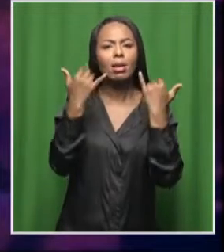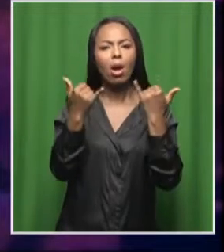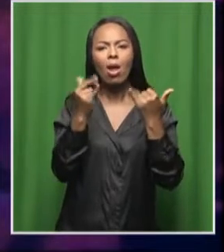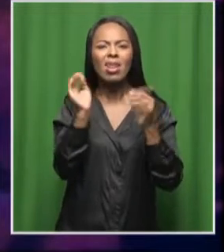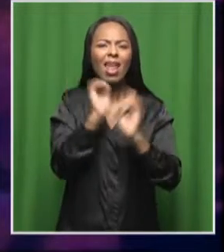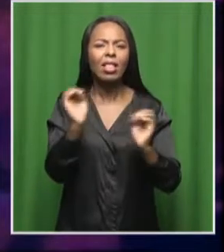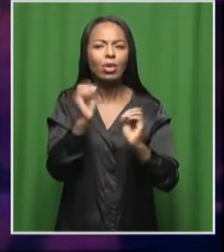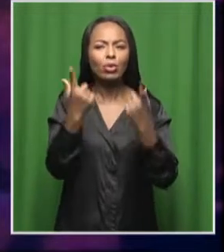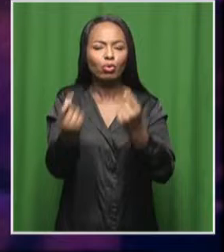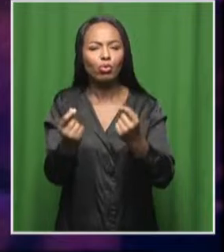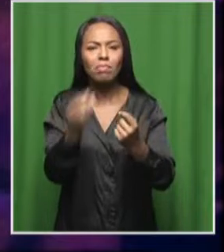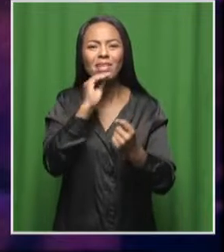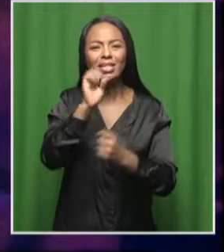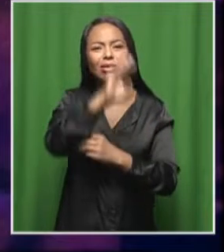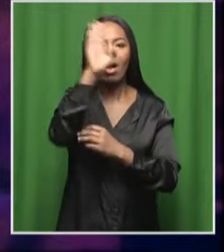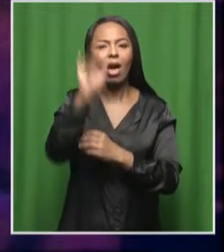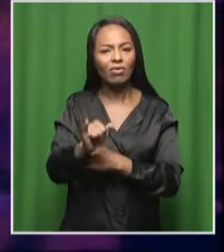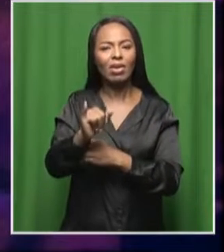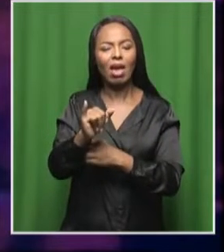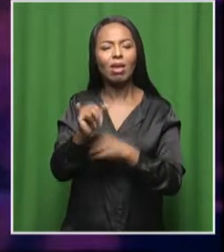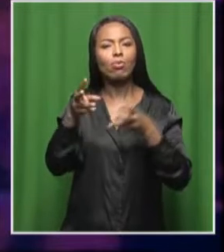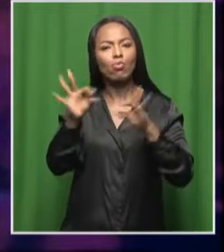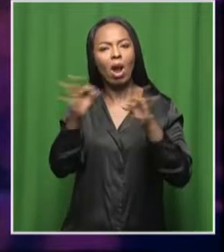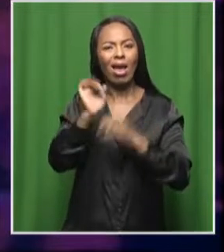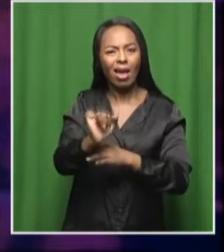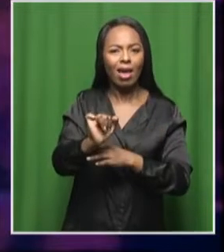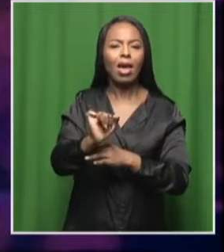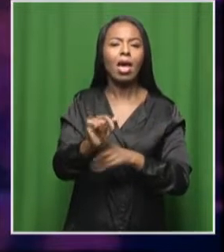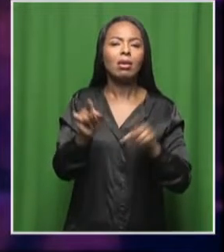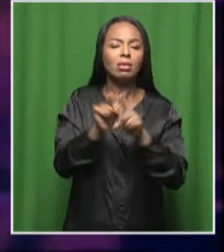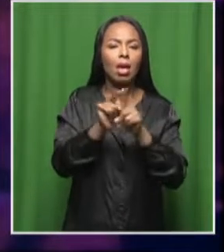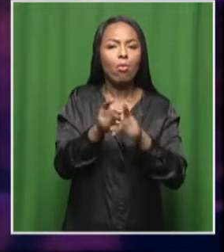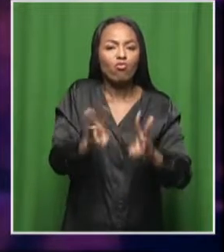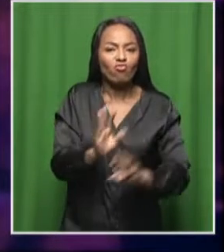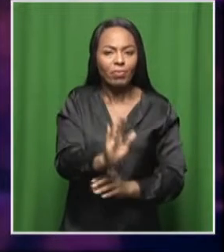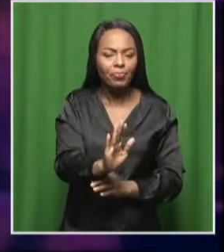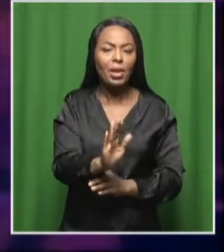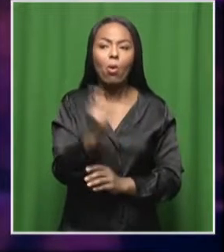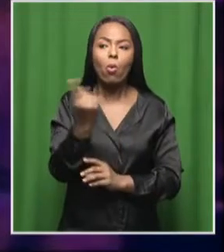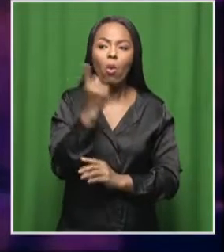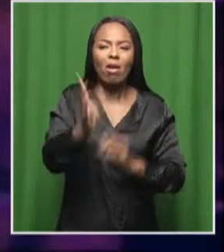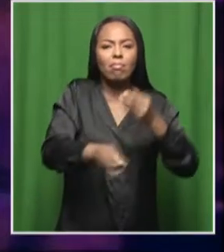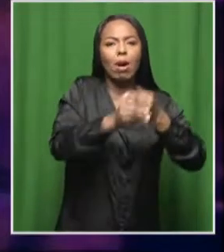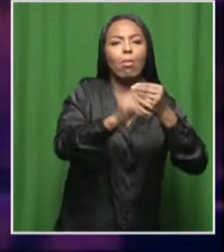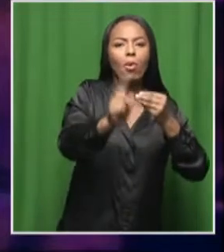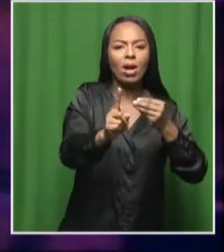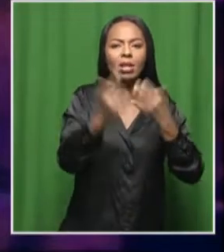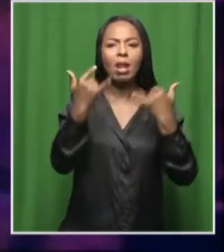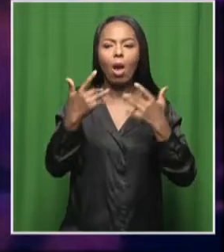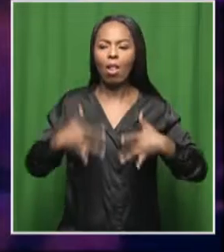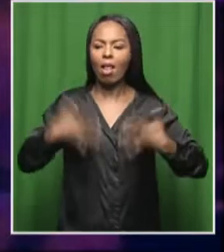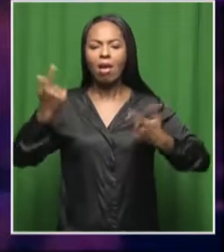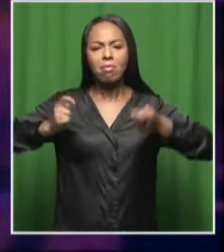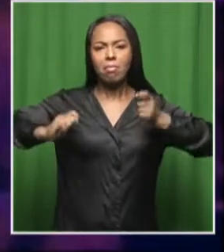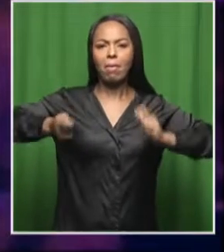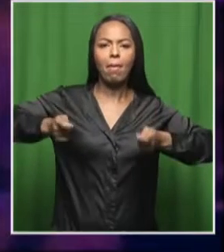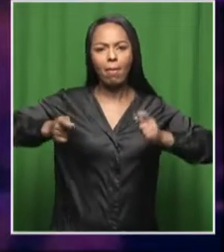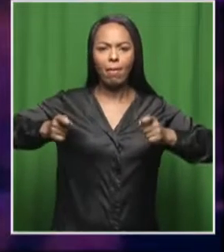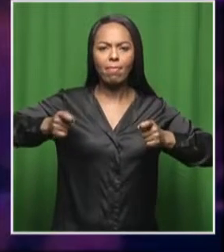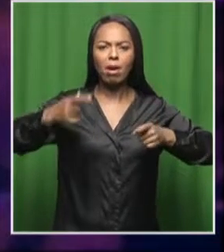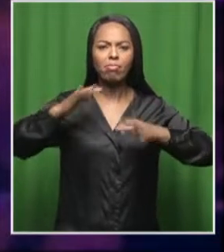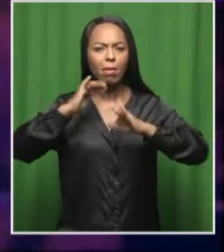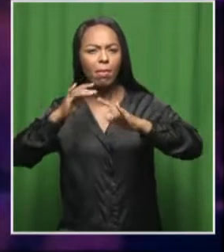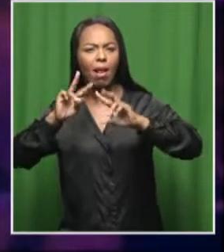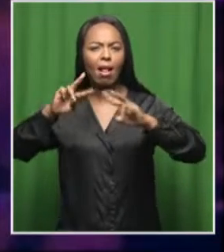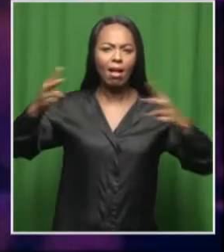It's really a South African classic. But, one addition that we did was to bring a live band, because originally it was a cappella. I did